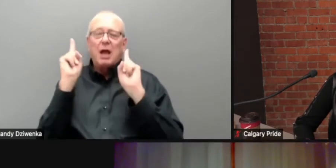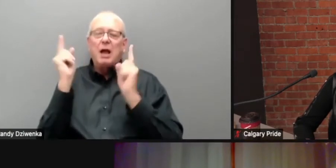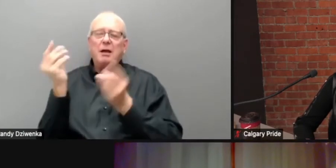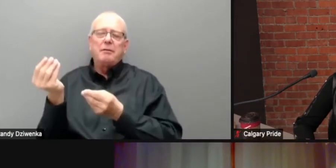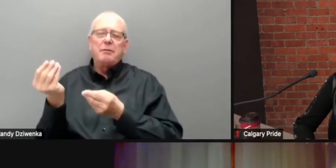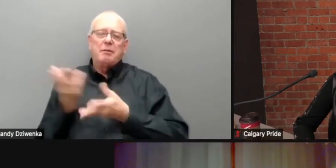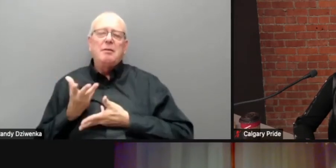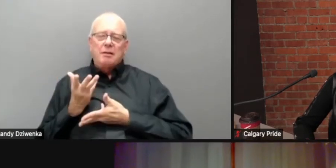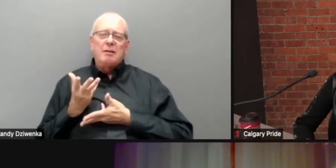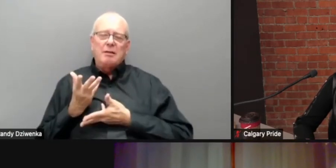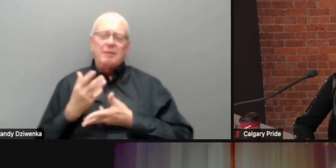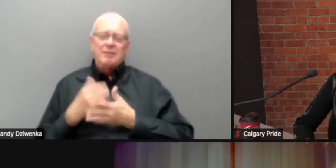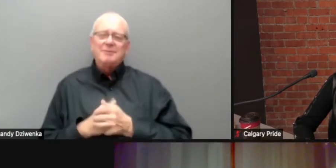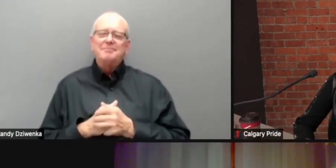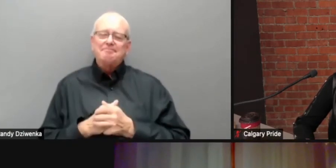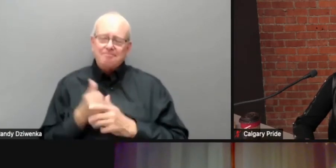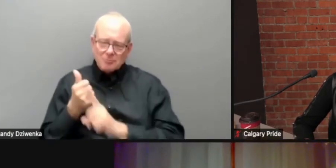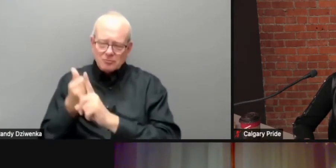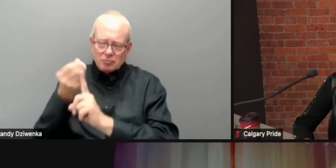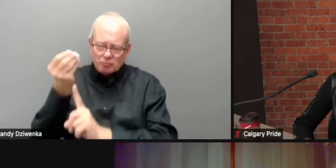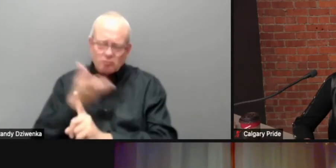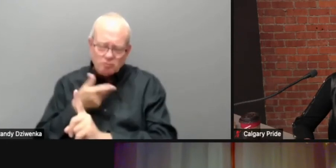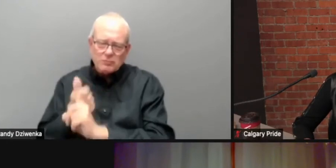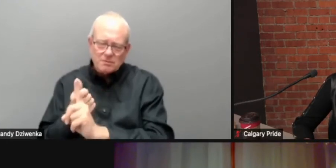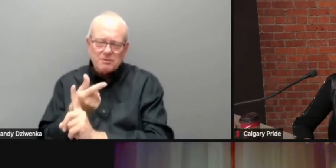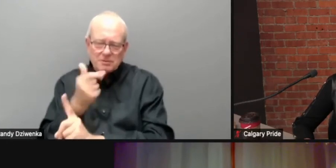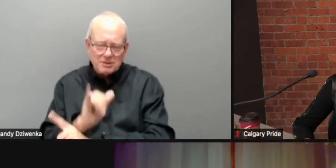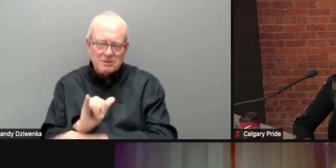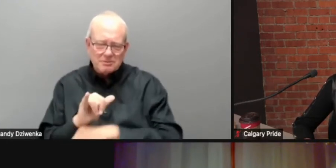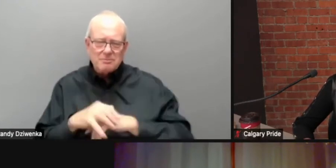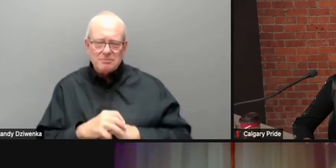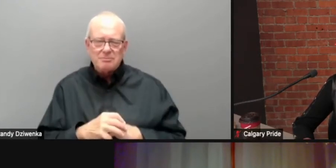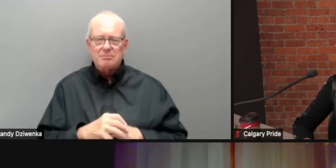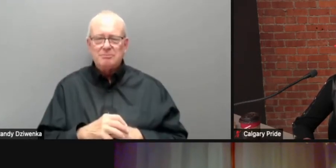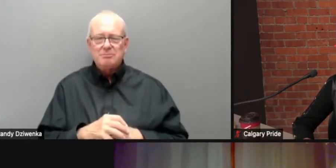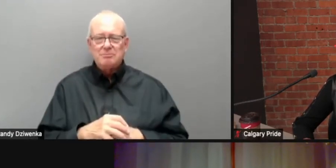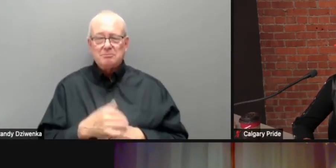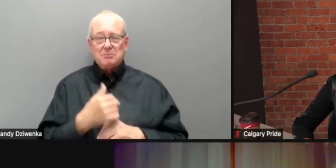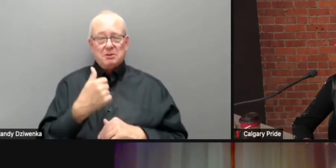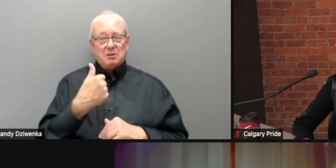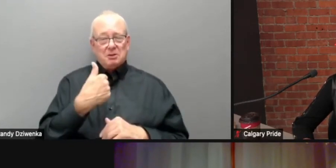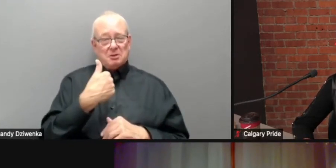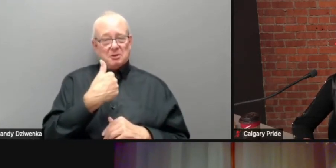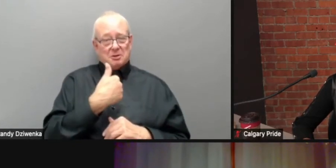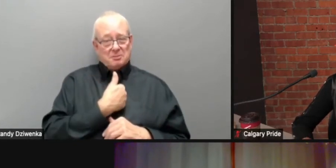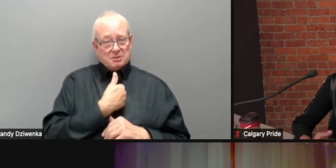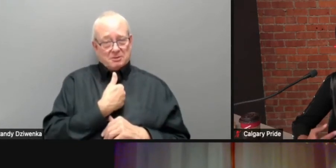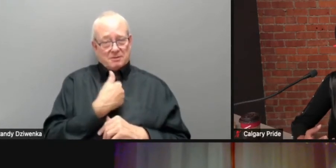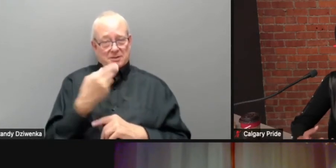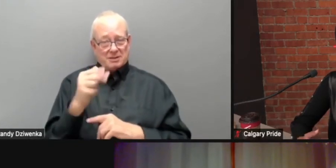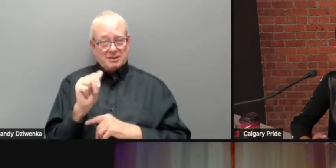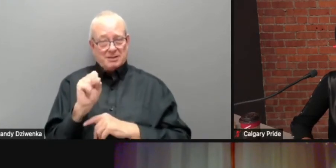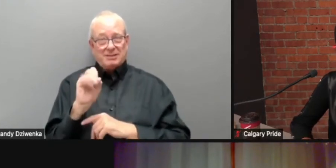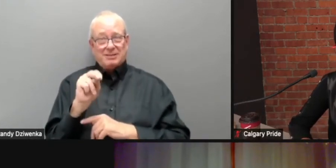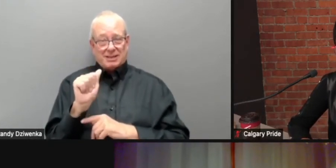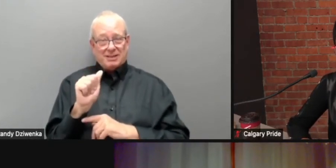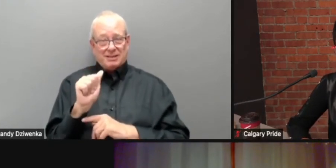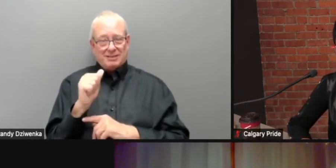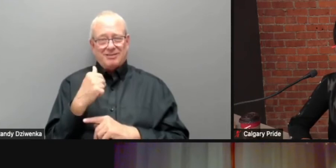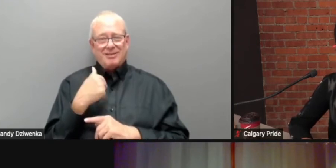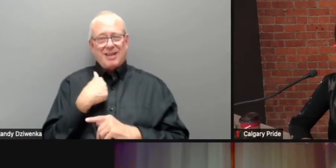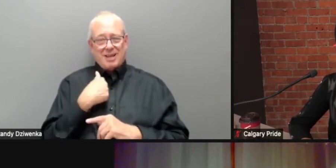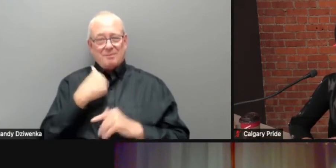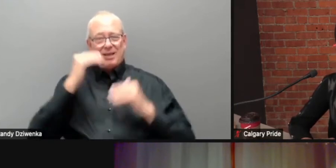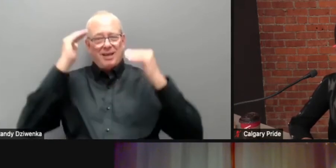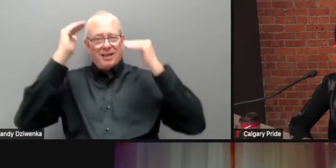And I feel like that's also a common struggle. I know for myself too. I came out in my adult years as well, and as I speak to more individuals